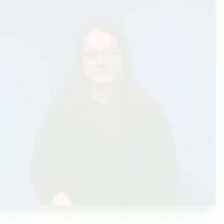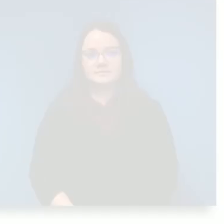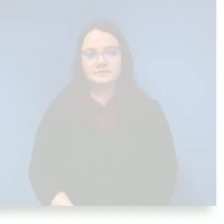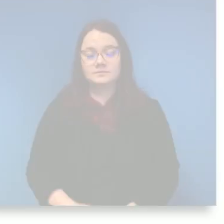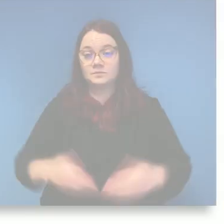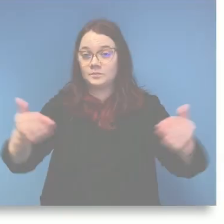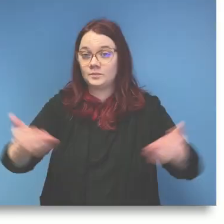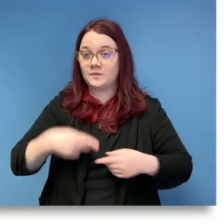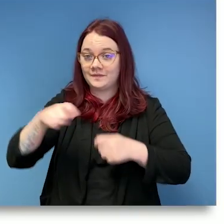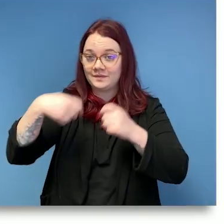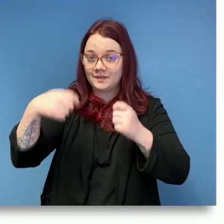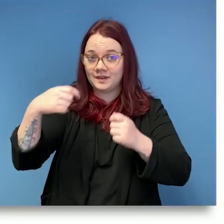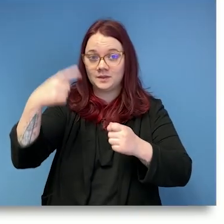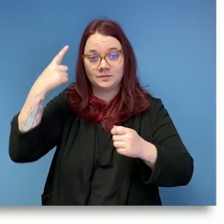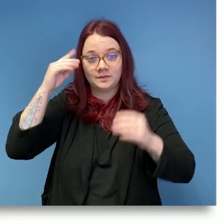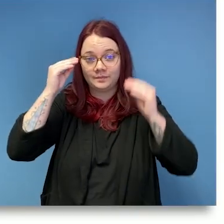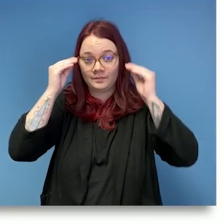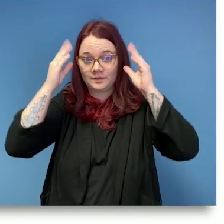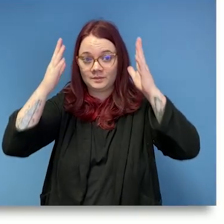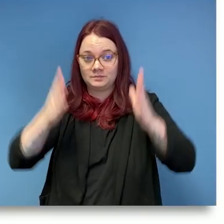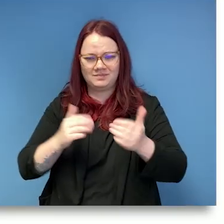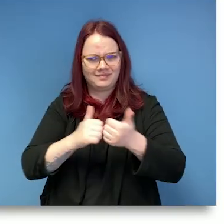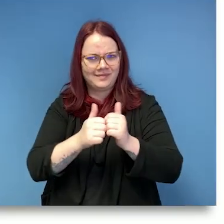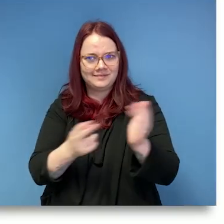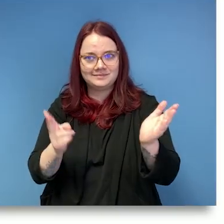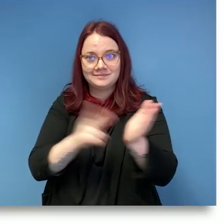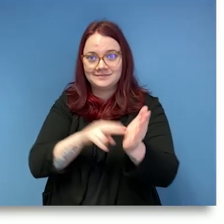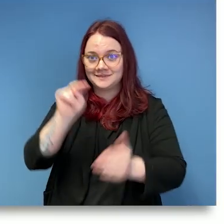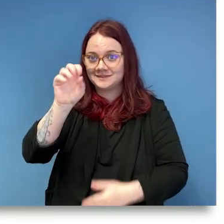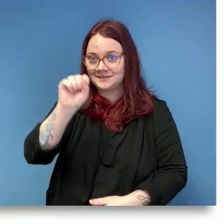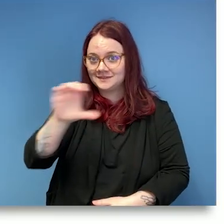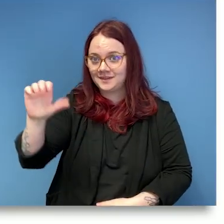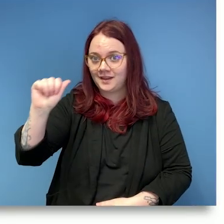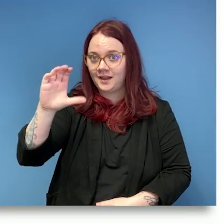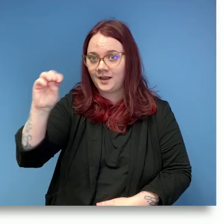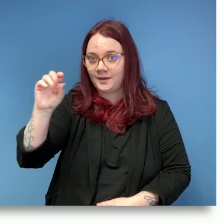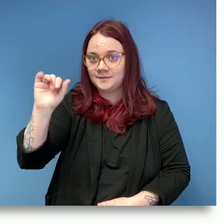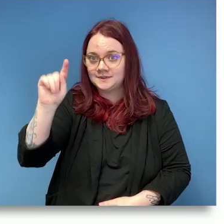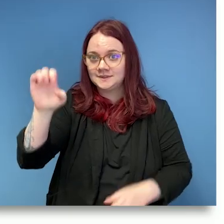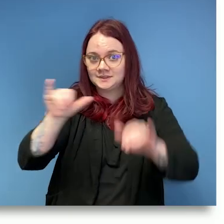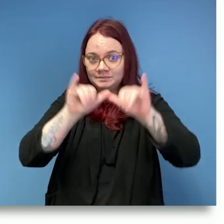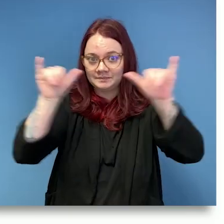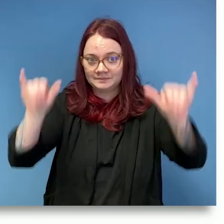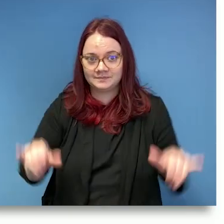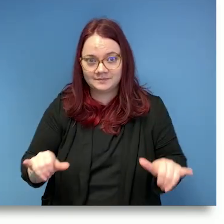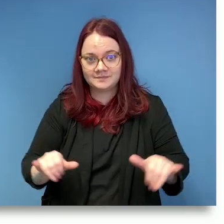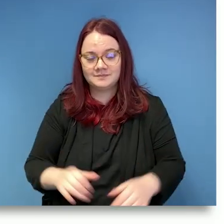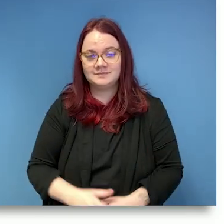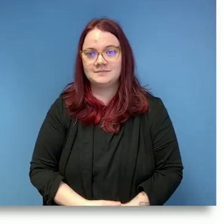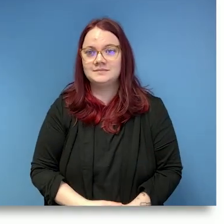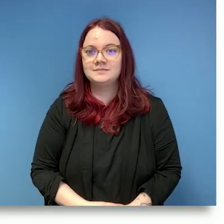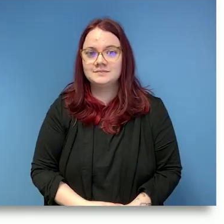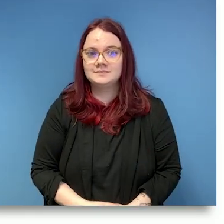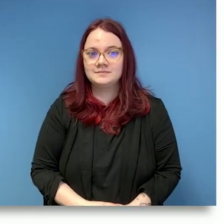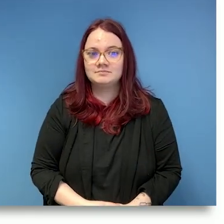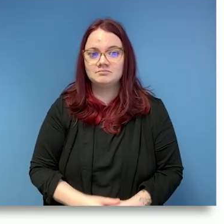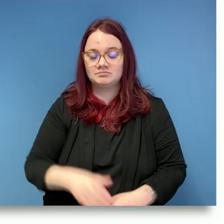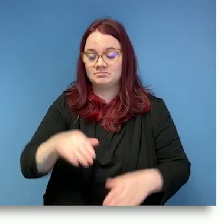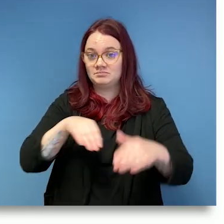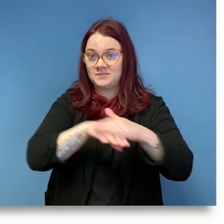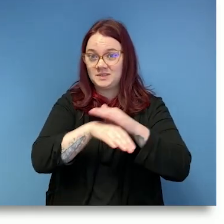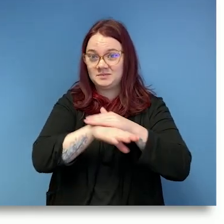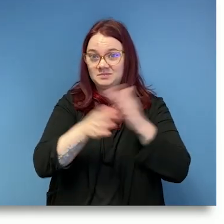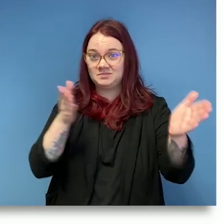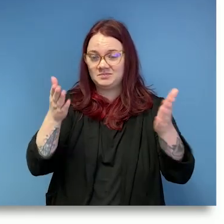Welcome to this video for faculty on how to log into NSCC's Accommodate system. Accessibility